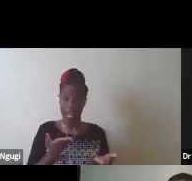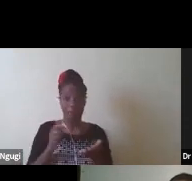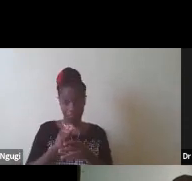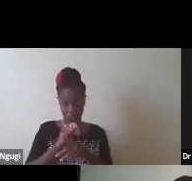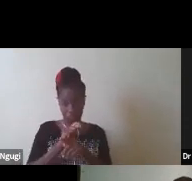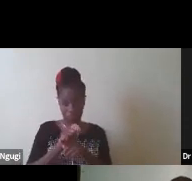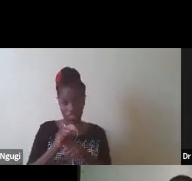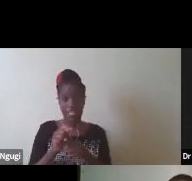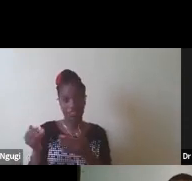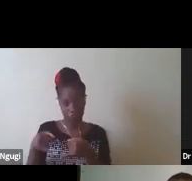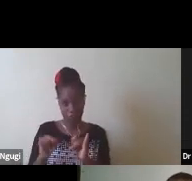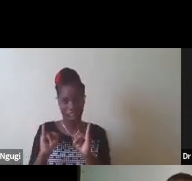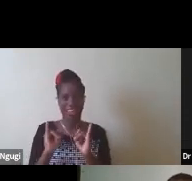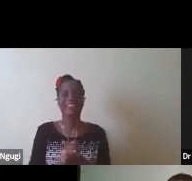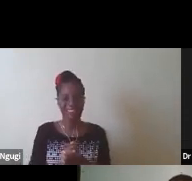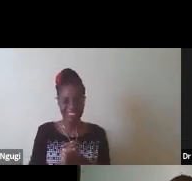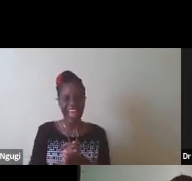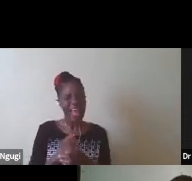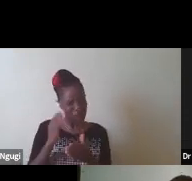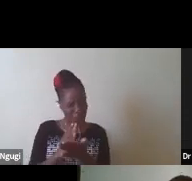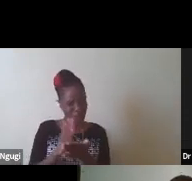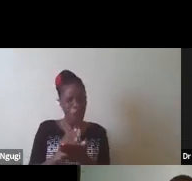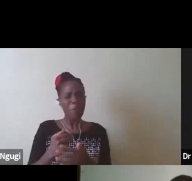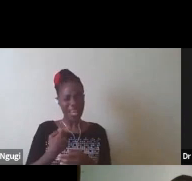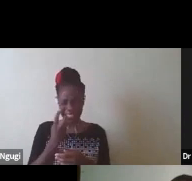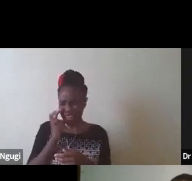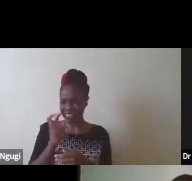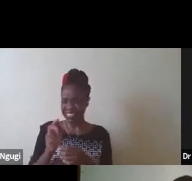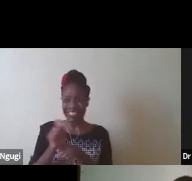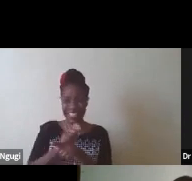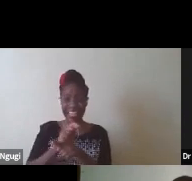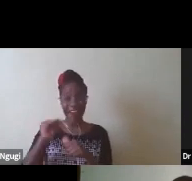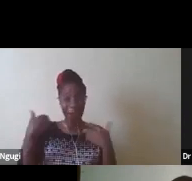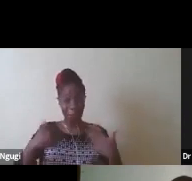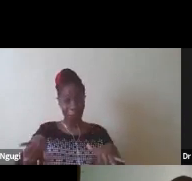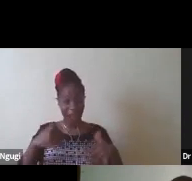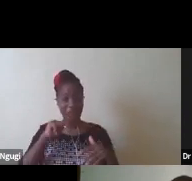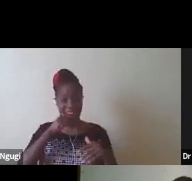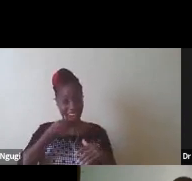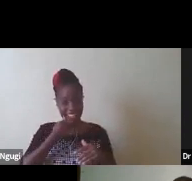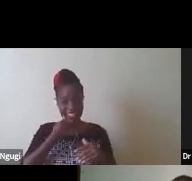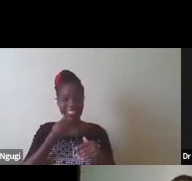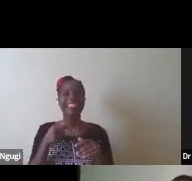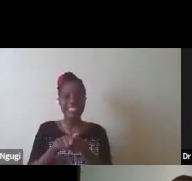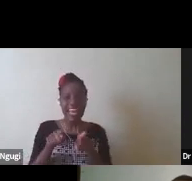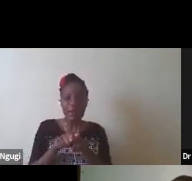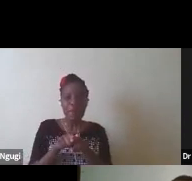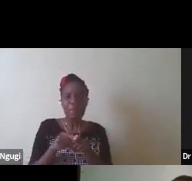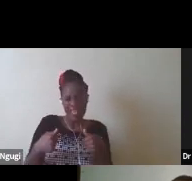Fantastic. Thank you very much. I've taken up the training myself and I must say it was quite engaging. It's just that I